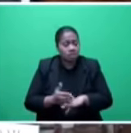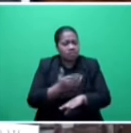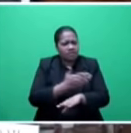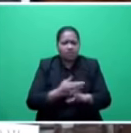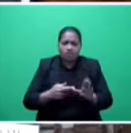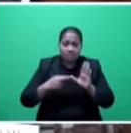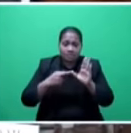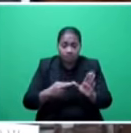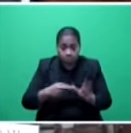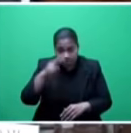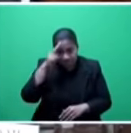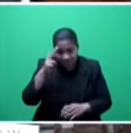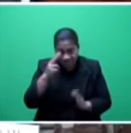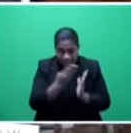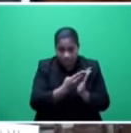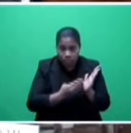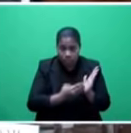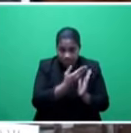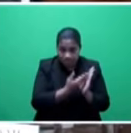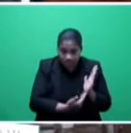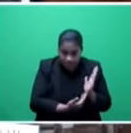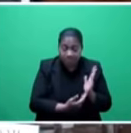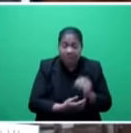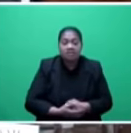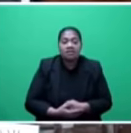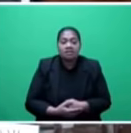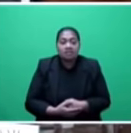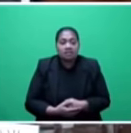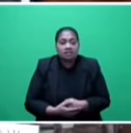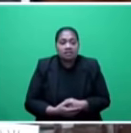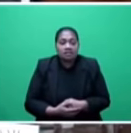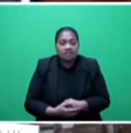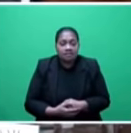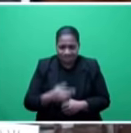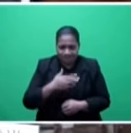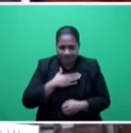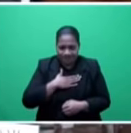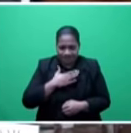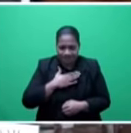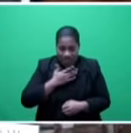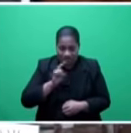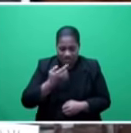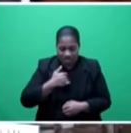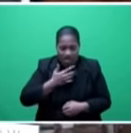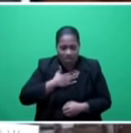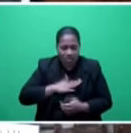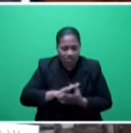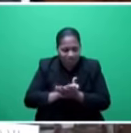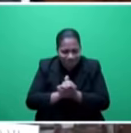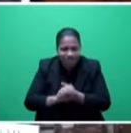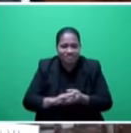Mr. Speaker, sir, let me put on record and reiterate my sincere gratitude and congratulations